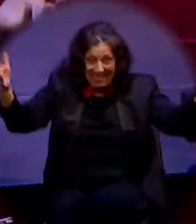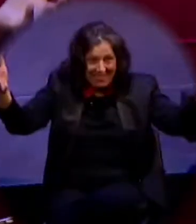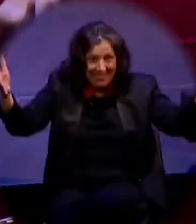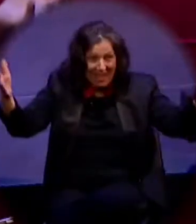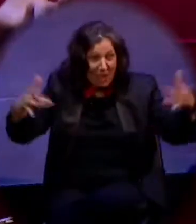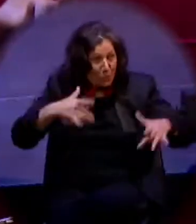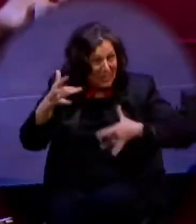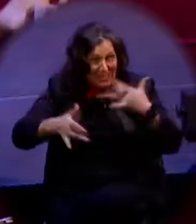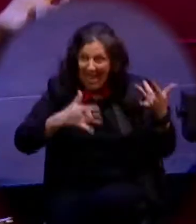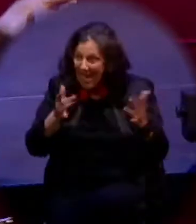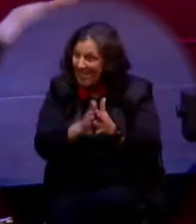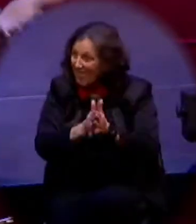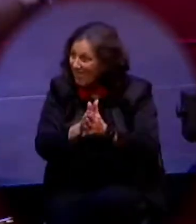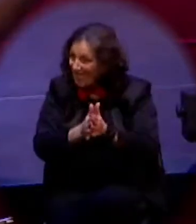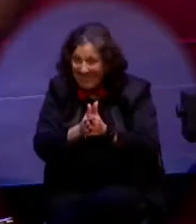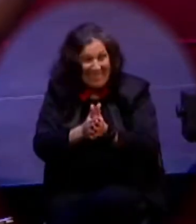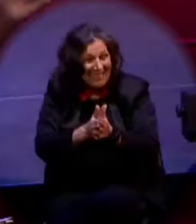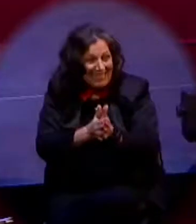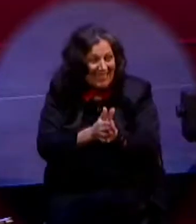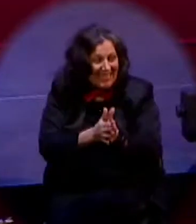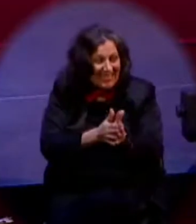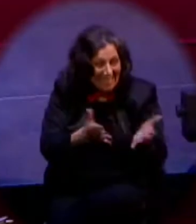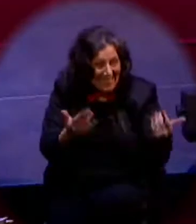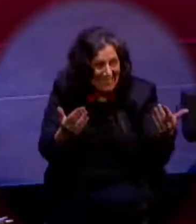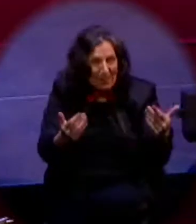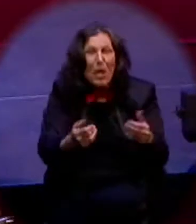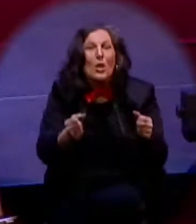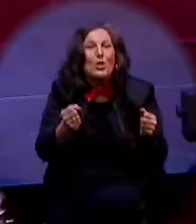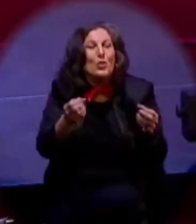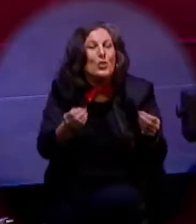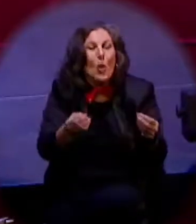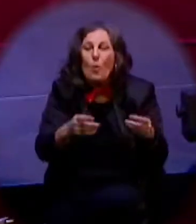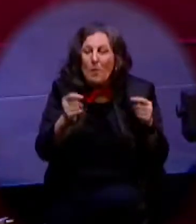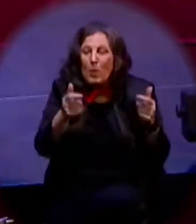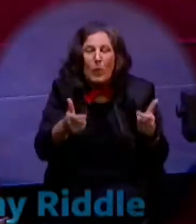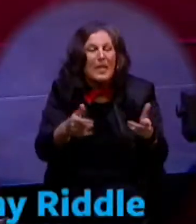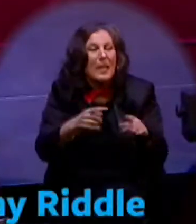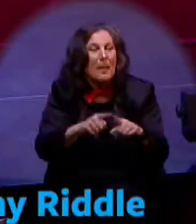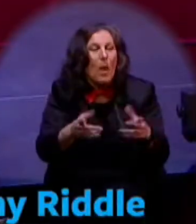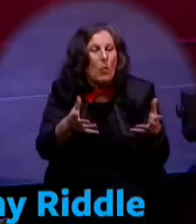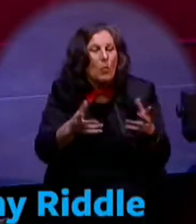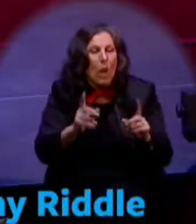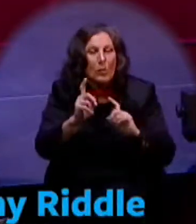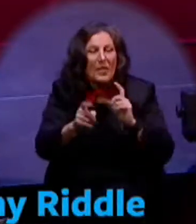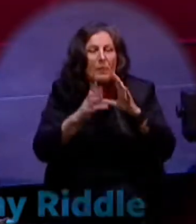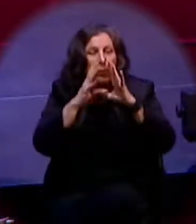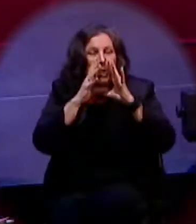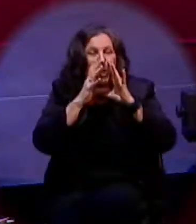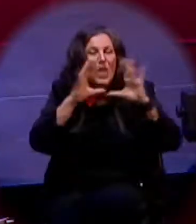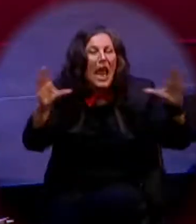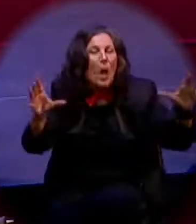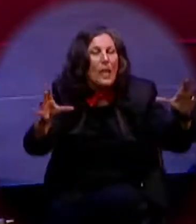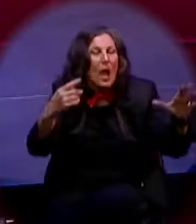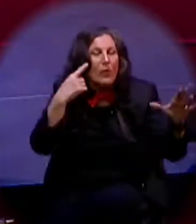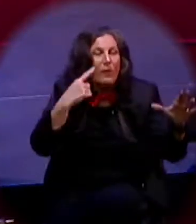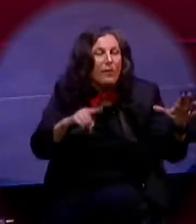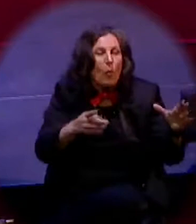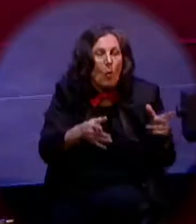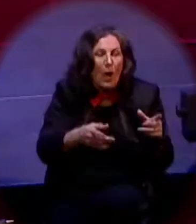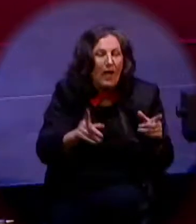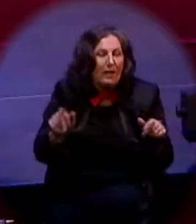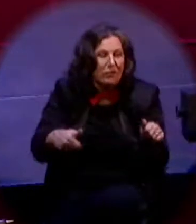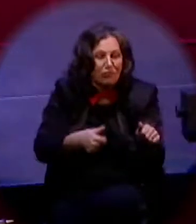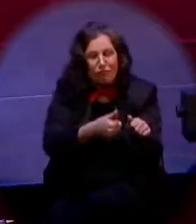you guys excited? Yeah. Let's give it up. All right, so we'll be quick with this, but we do want to give a shout out to the runners